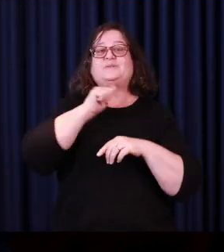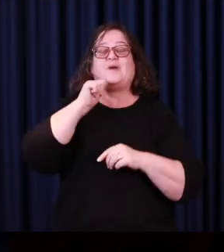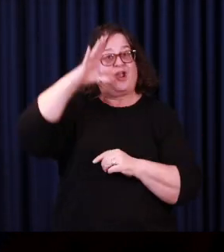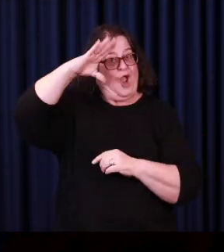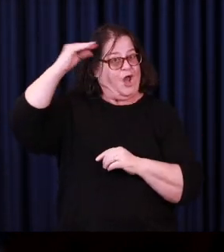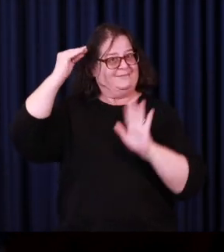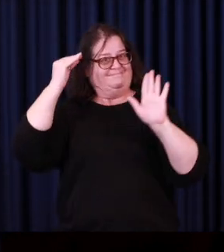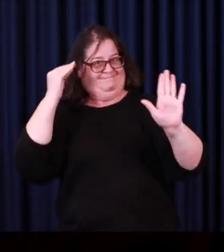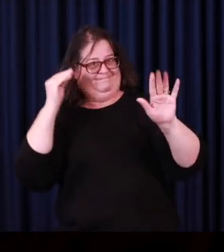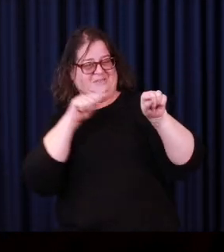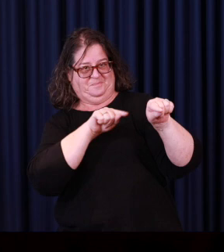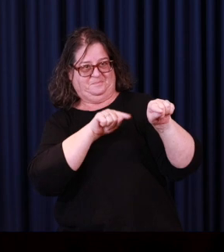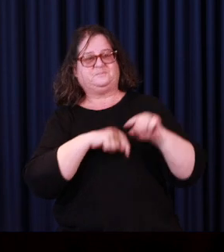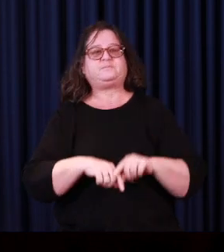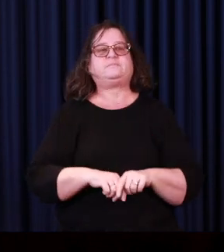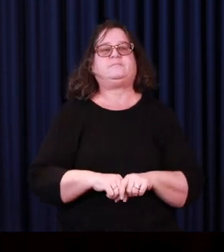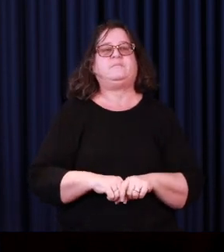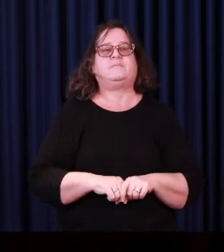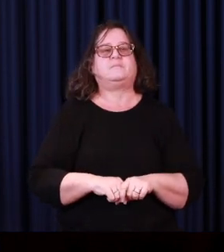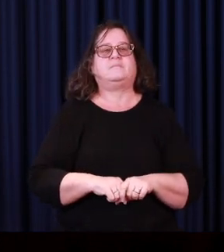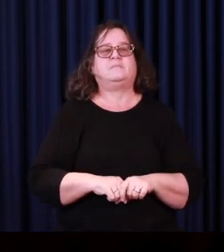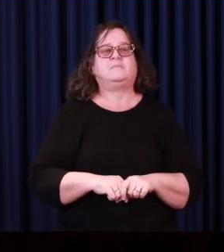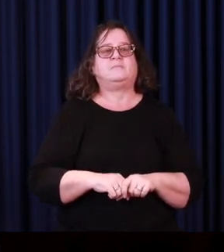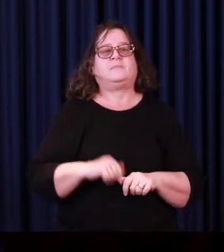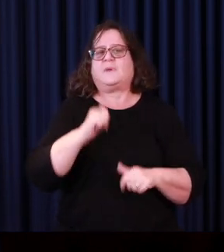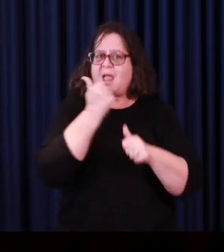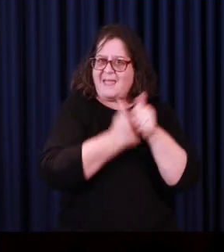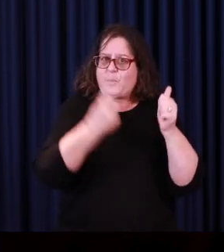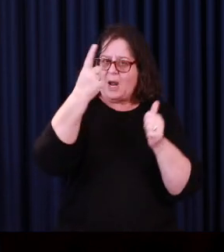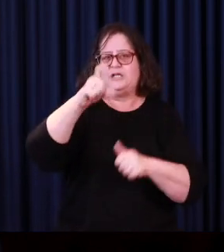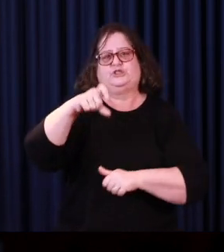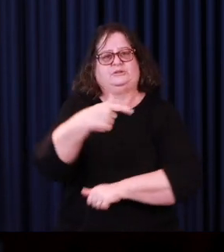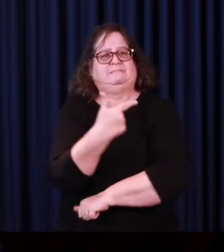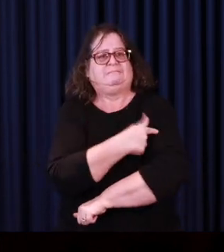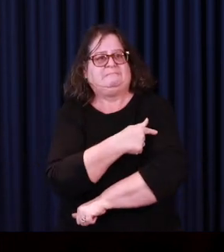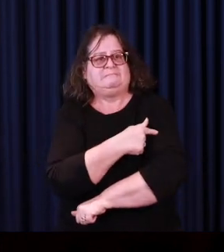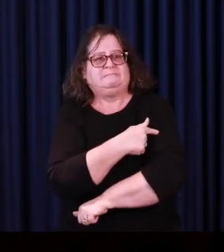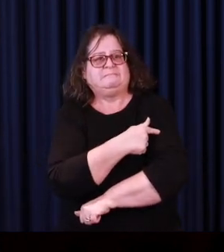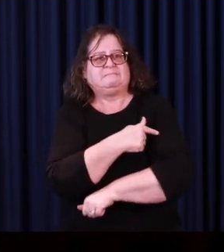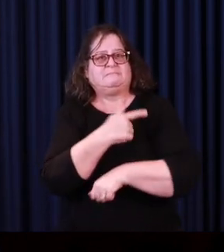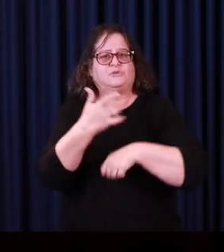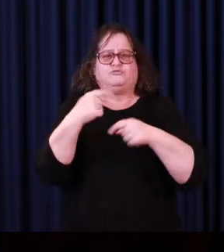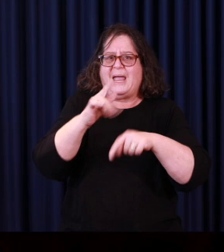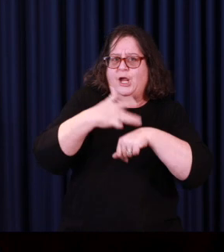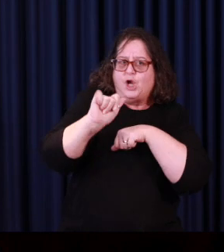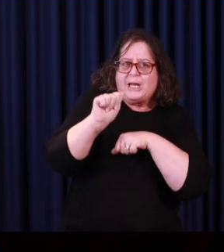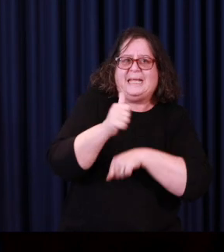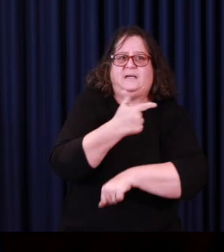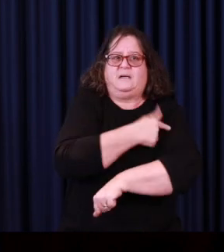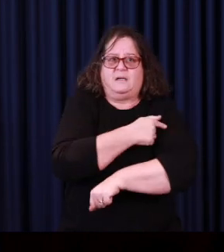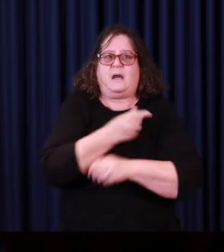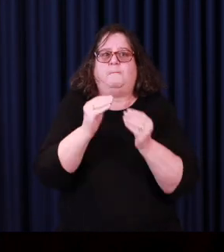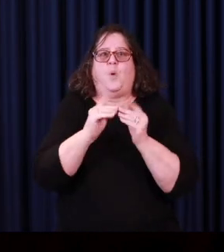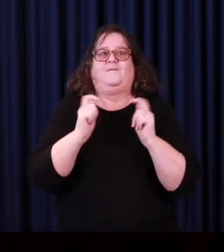Everyone needs this vaccine. And the sooner we all receive it, the more quickly we can get on with life